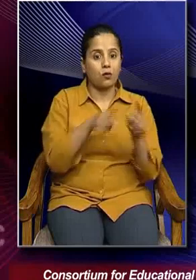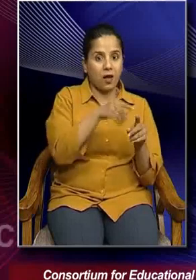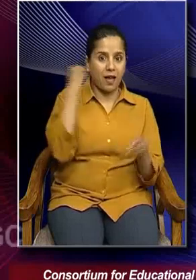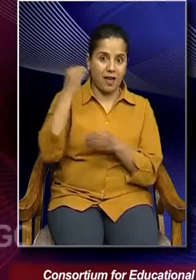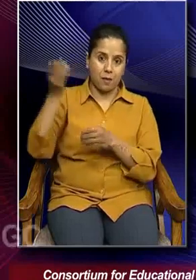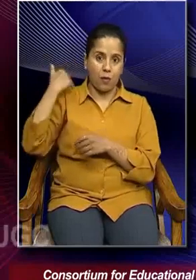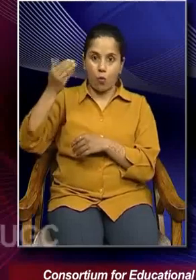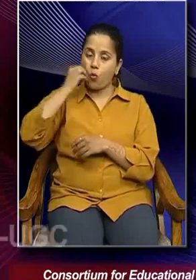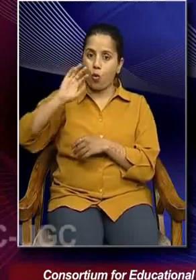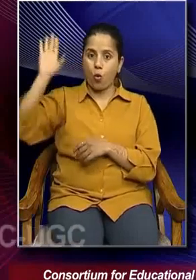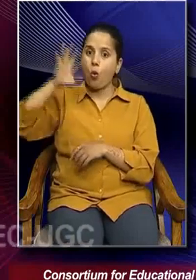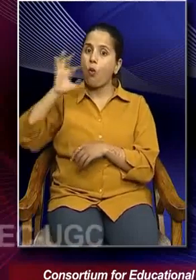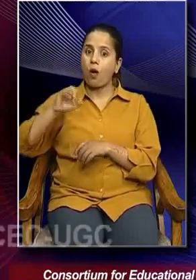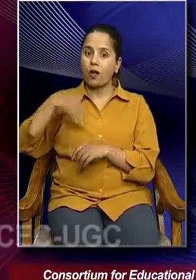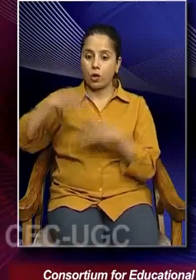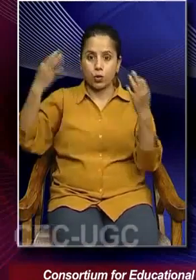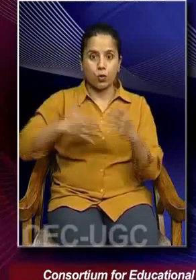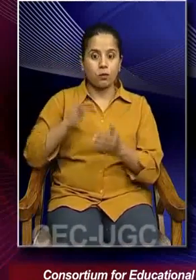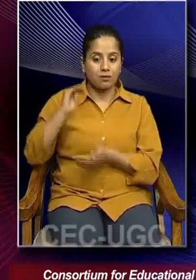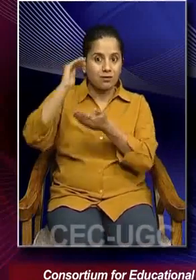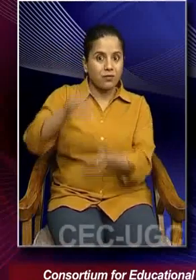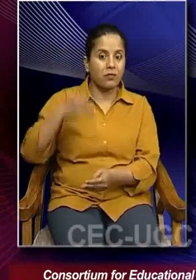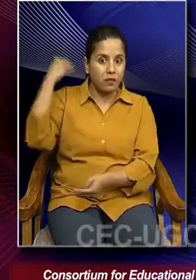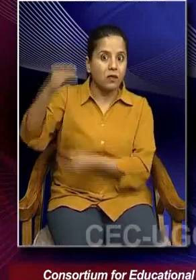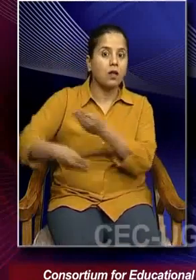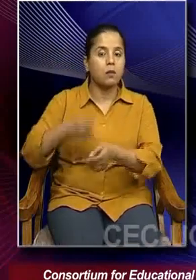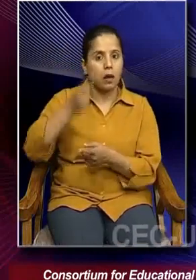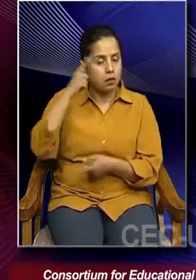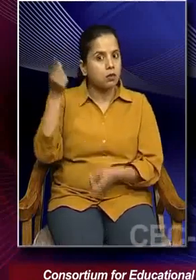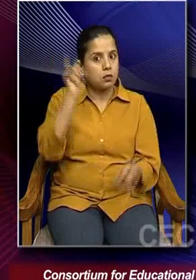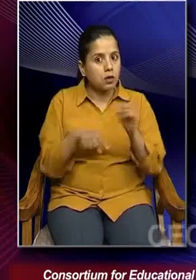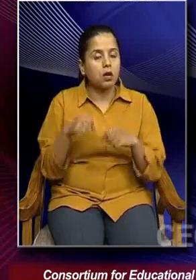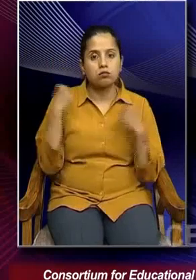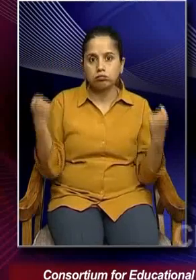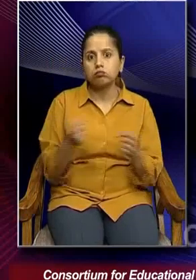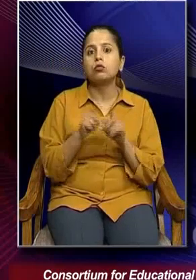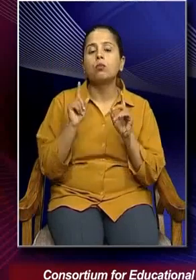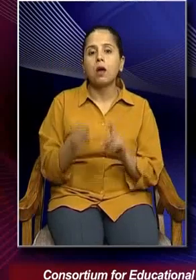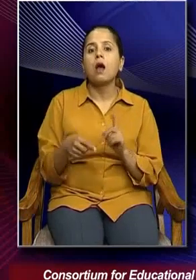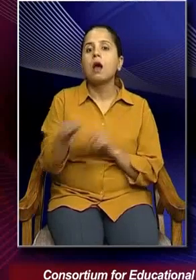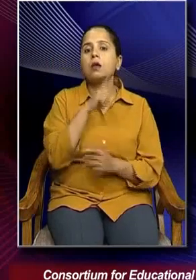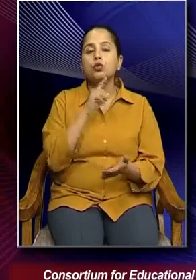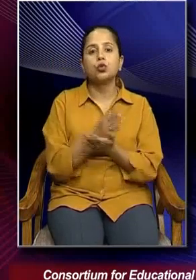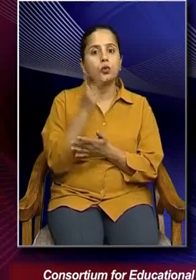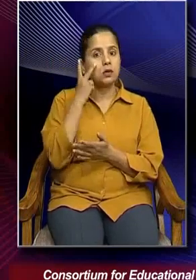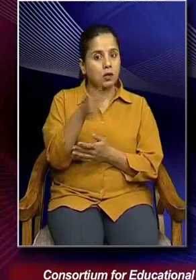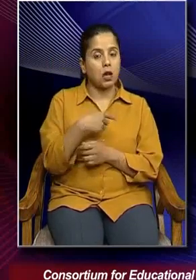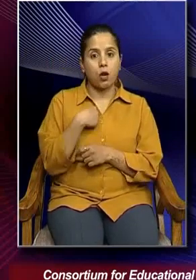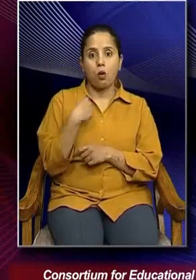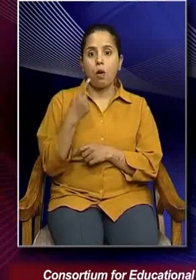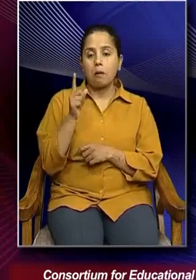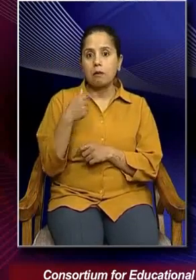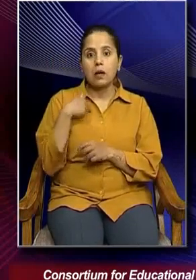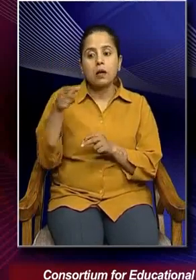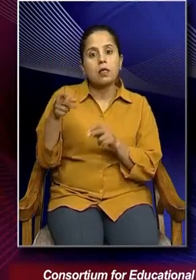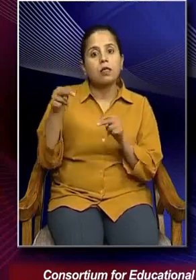the other generation. We must have enough strategies and action on the ground so as we ensure that not only do we meet the